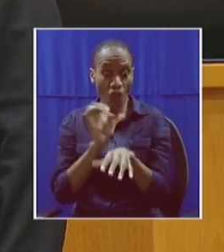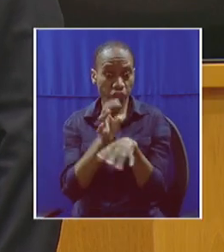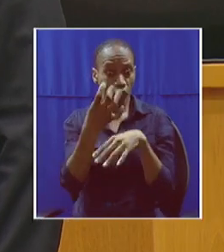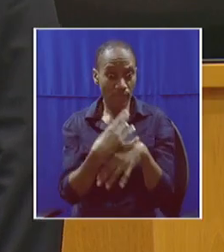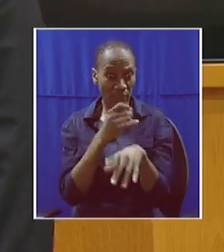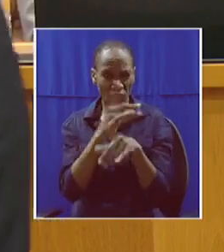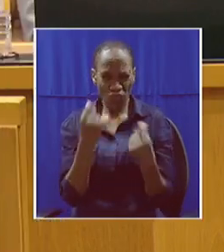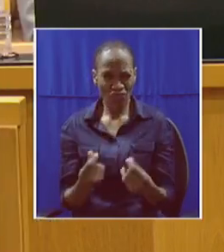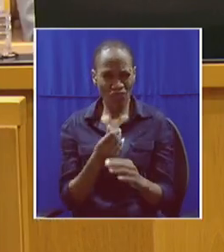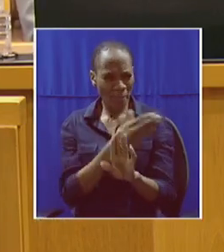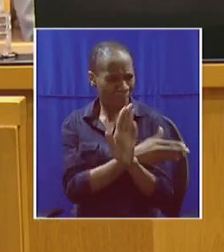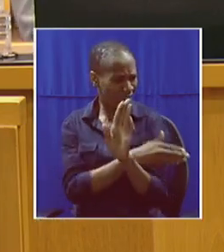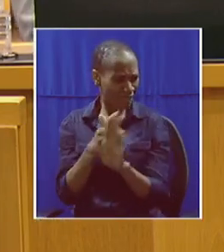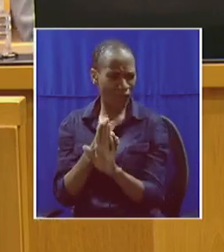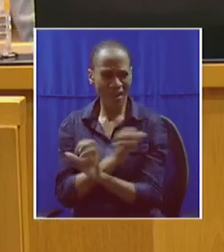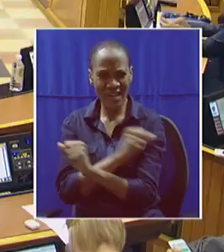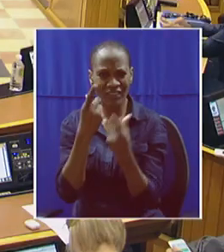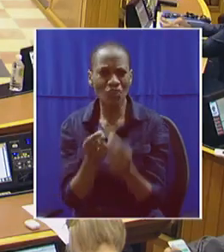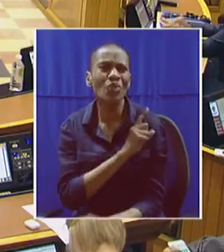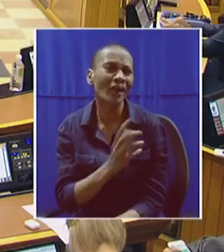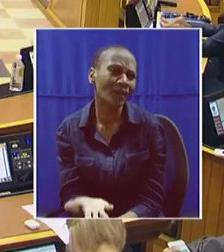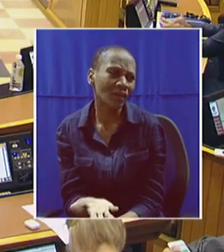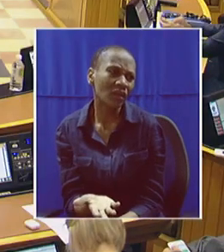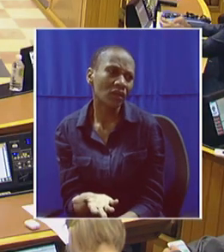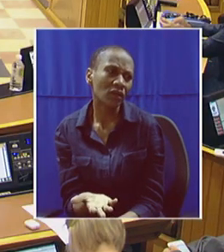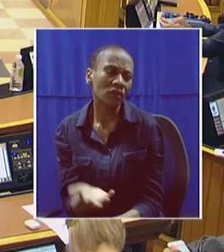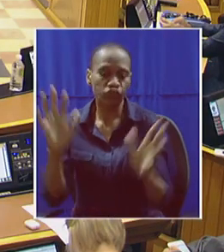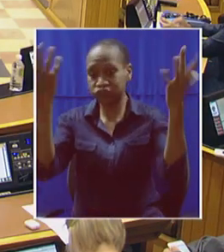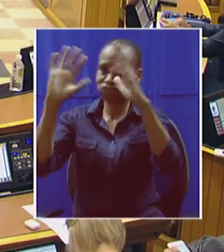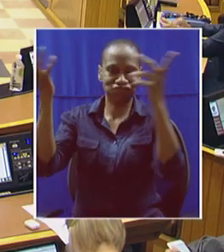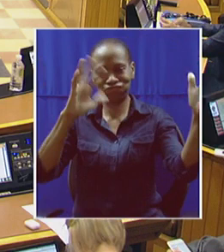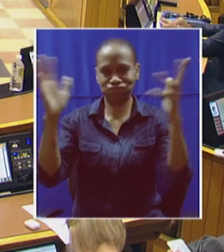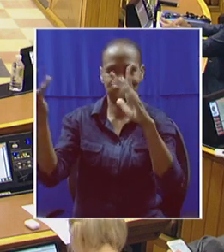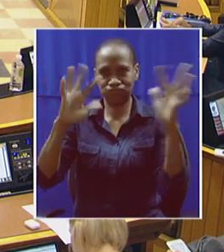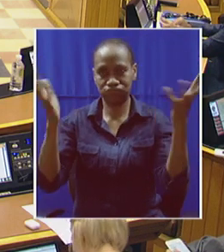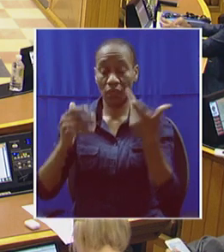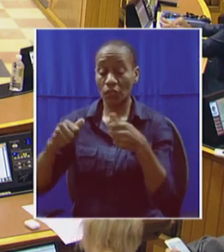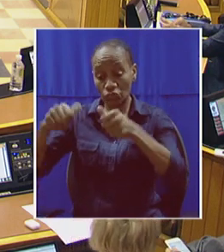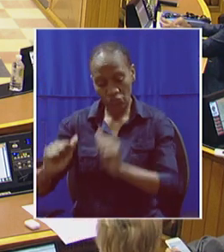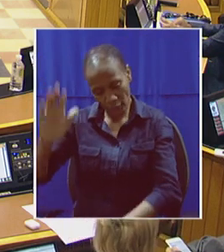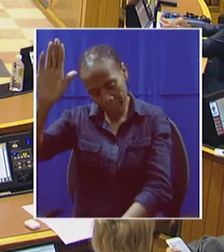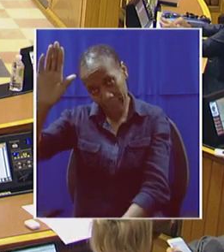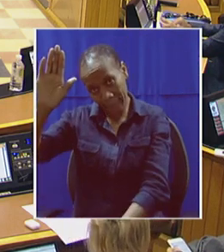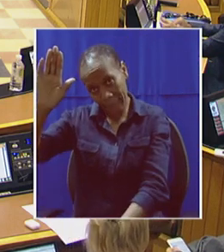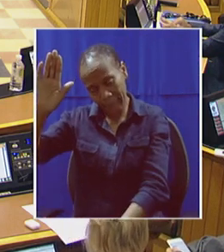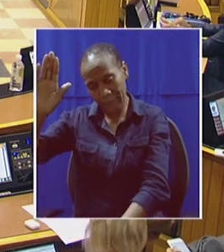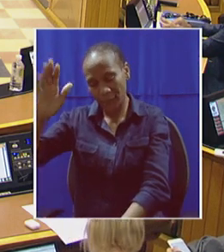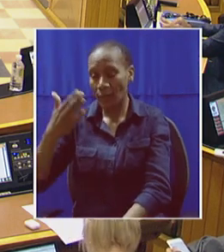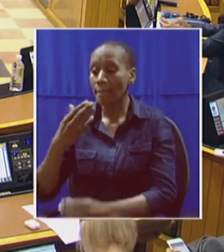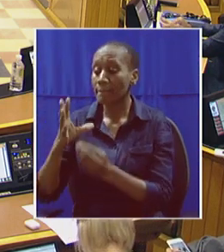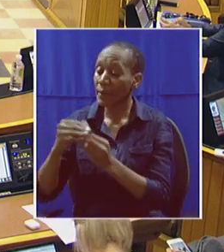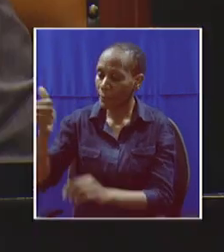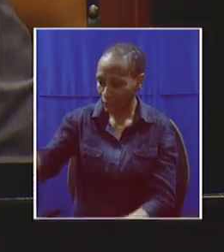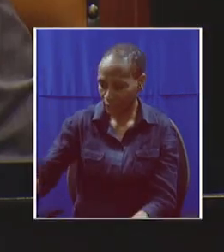done so already honorable me honorable member take your seat please honorable members I have